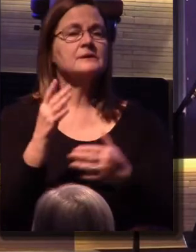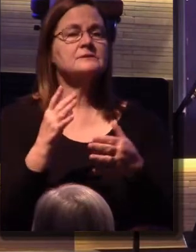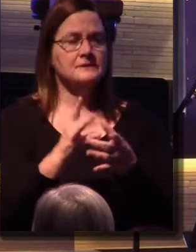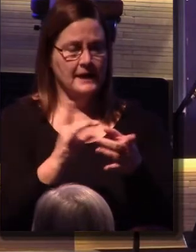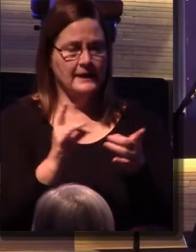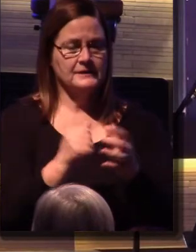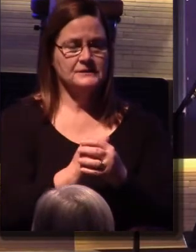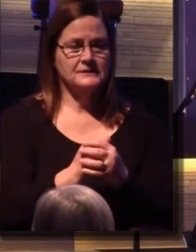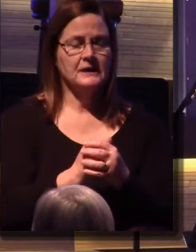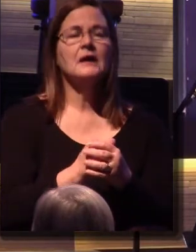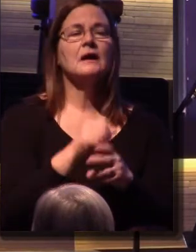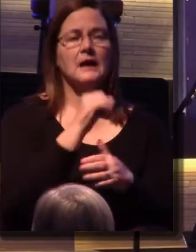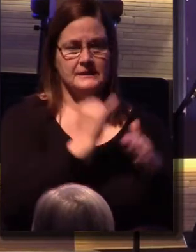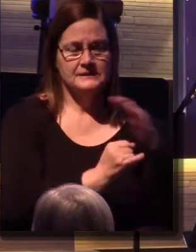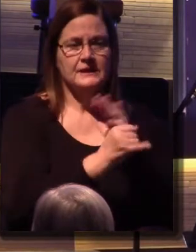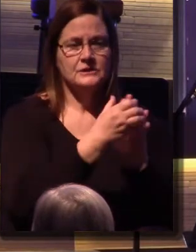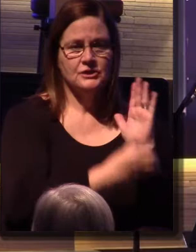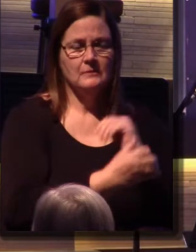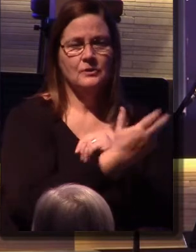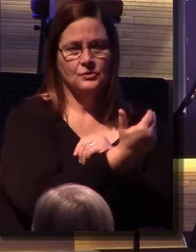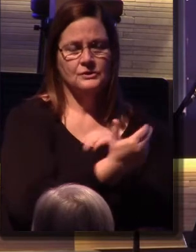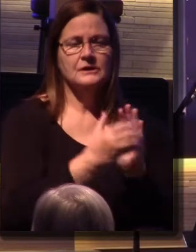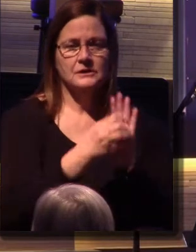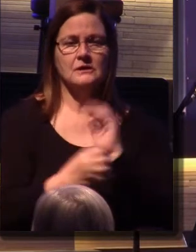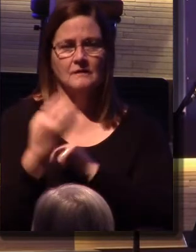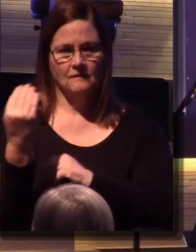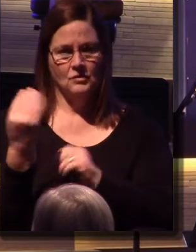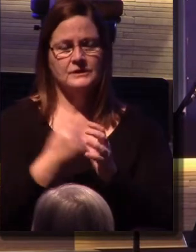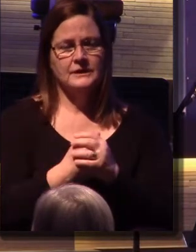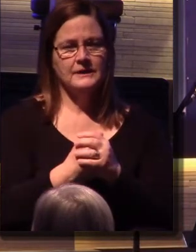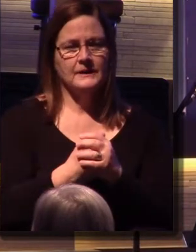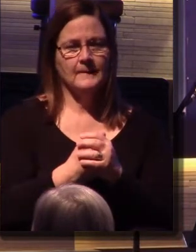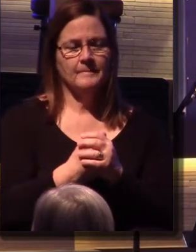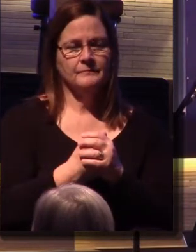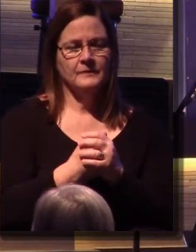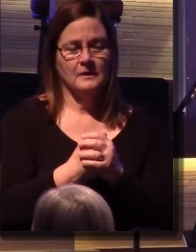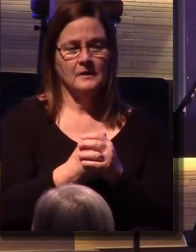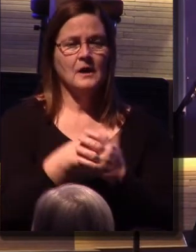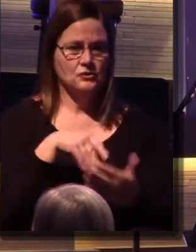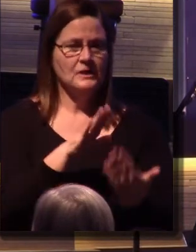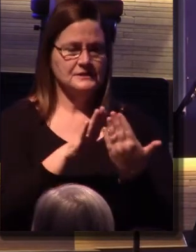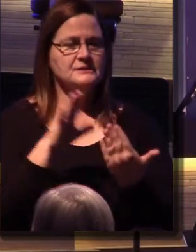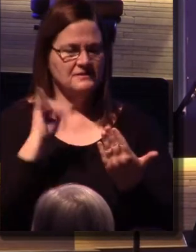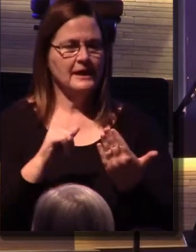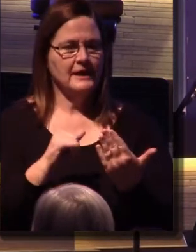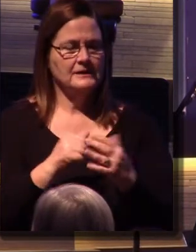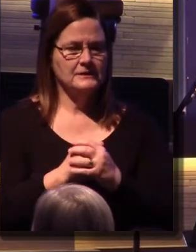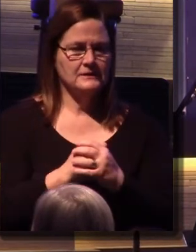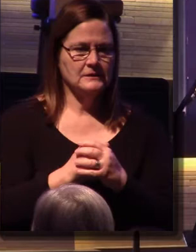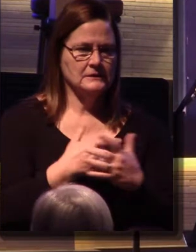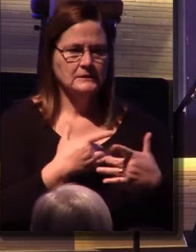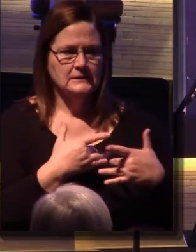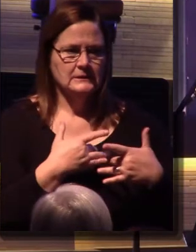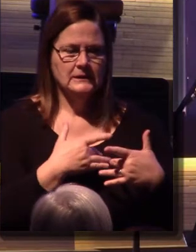Isaiah chapter 13 and 14, again speaks to the angst that Ahaz